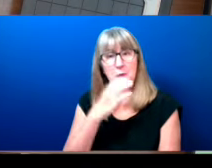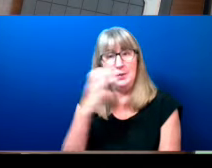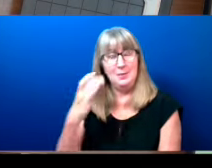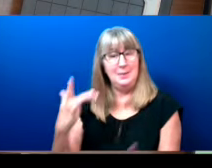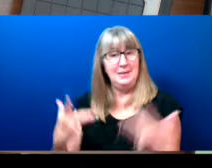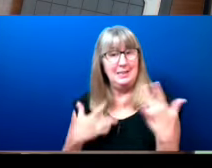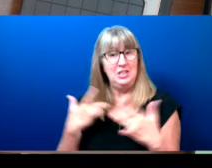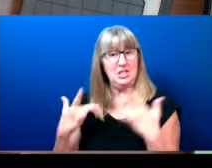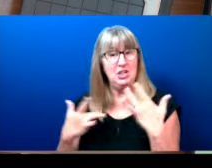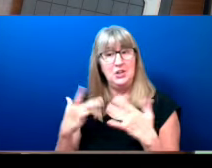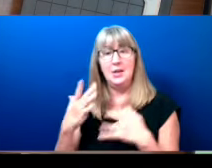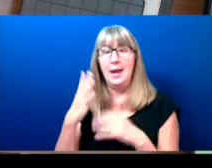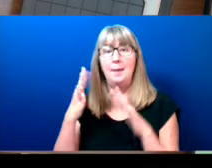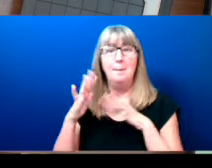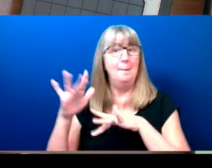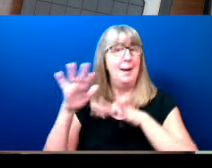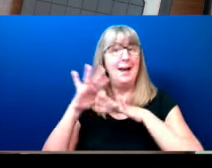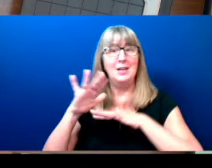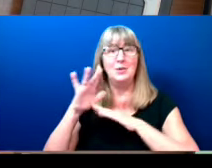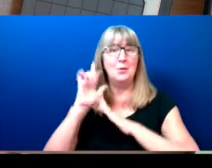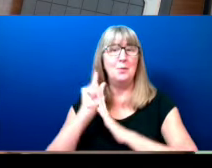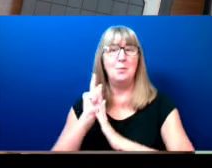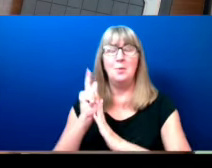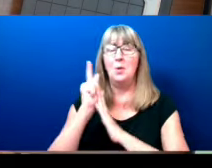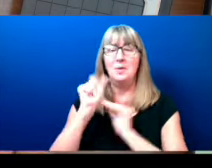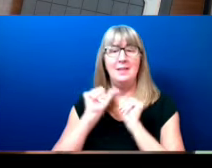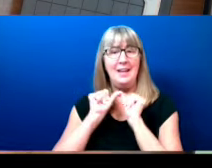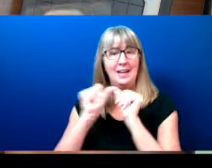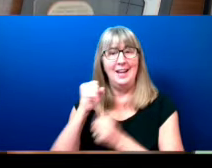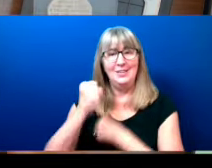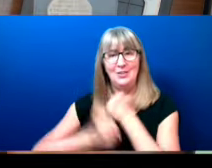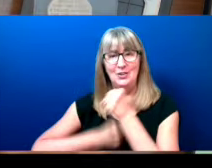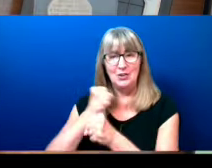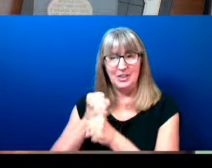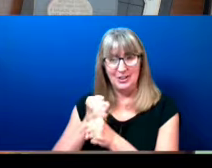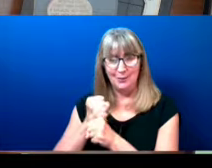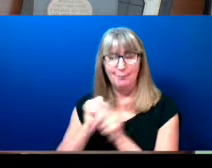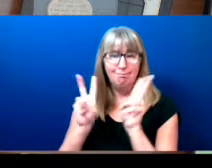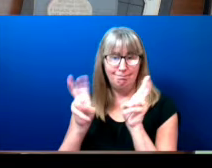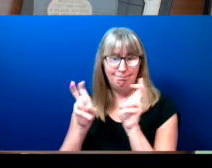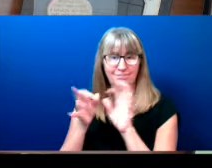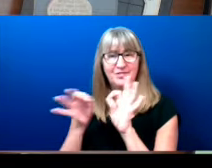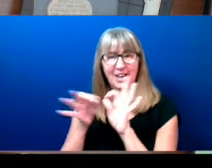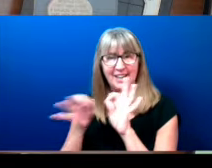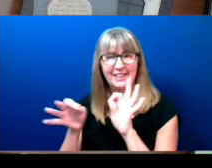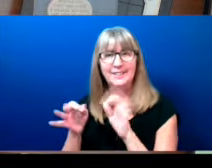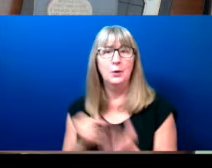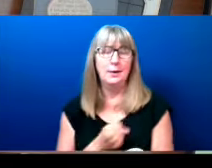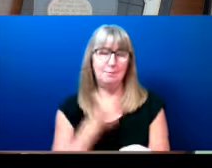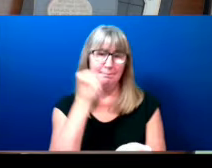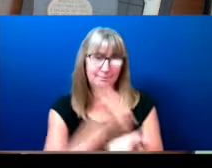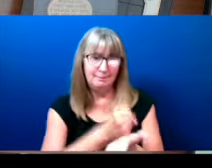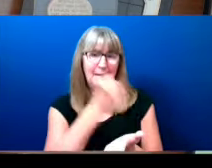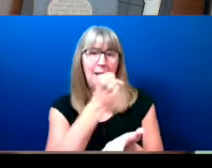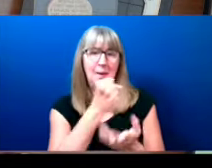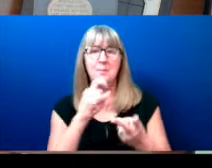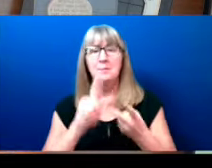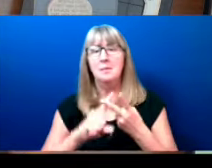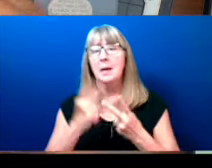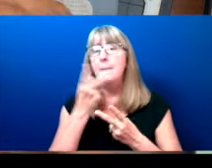and Magical Moments That Last All Year stamp. And I used the Blushing Bride